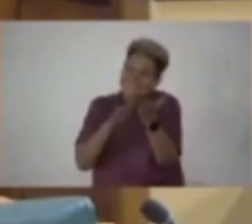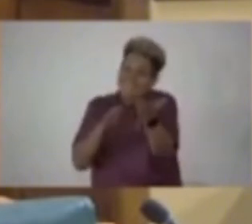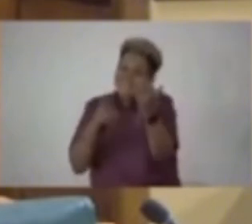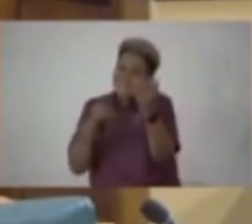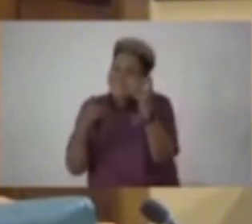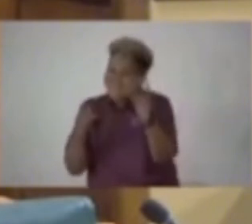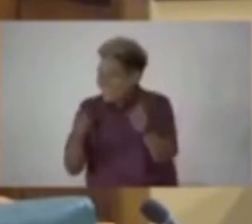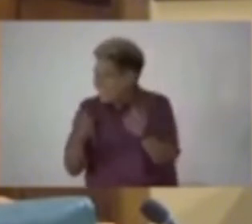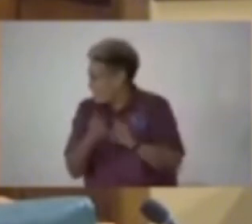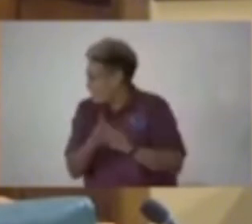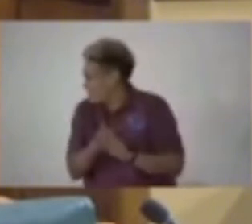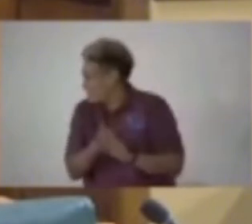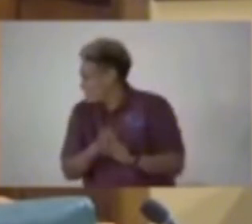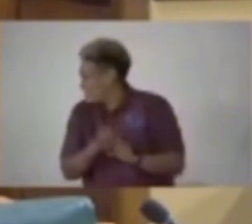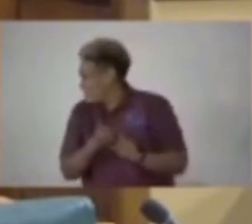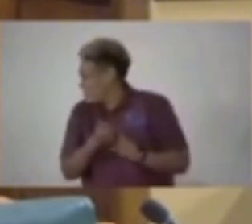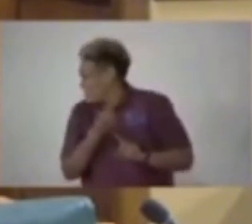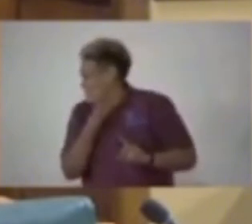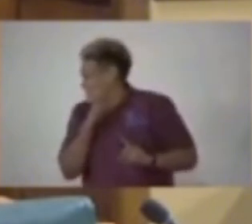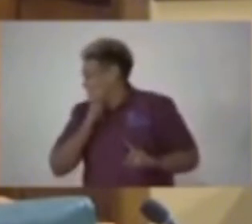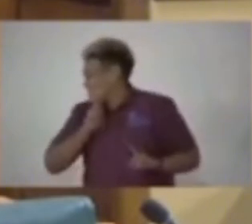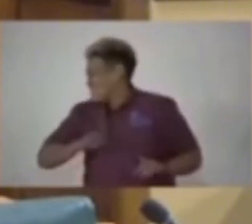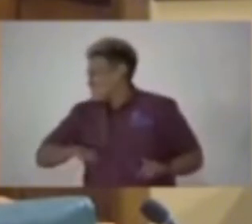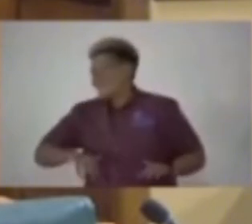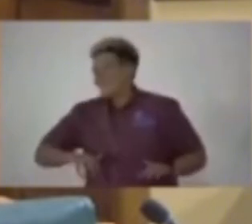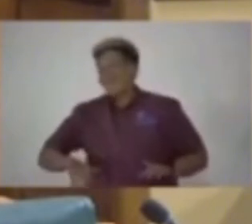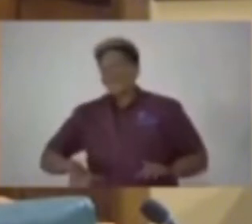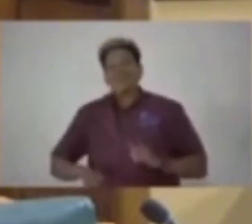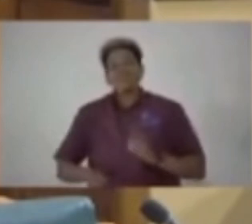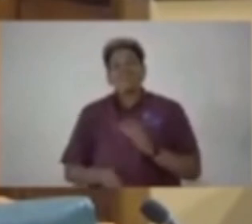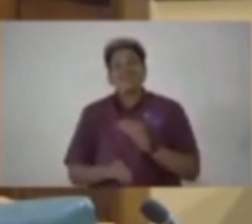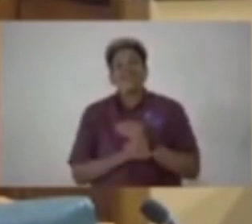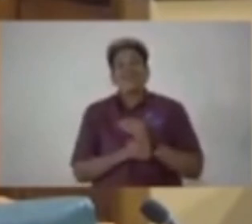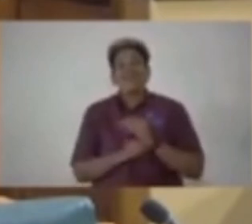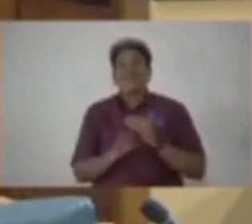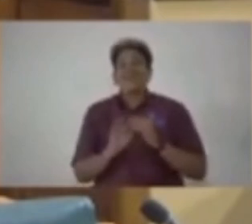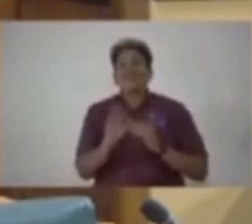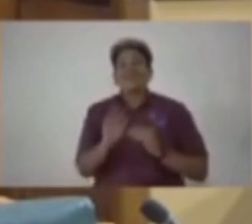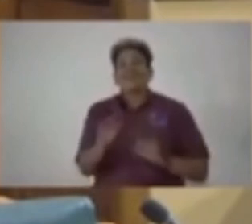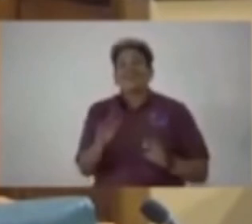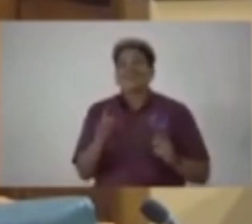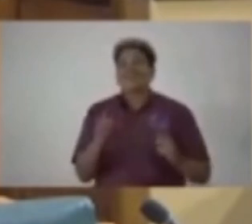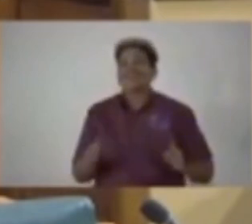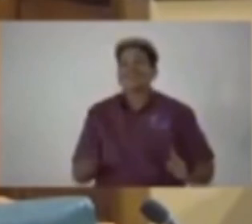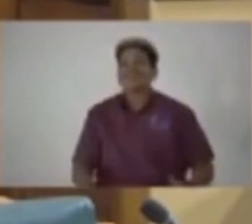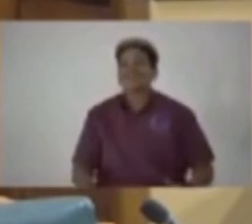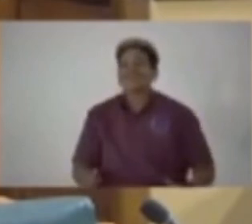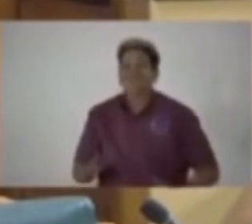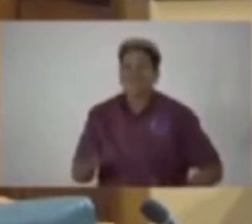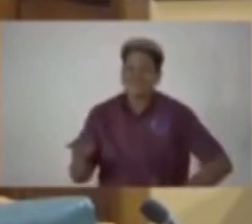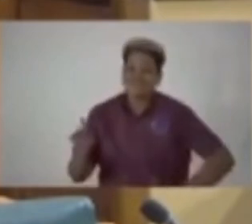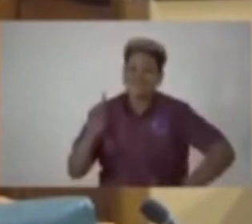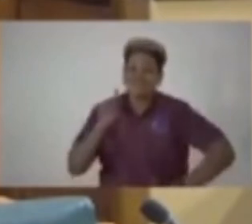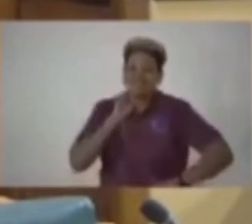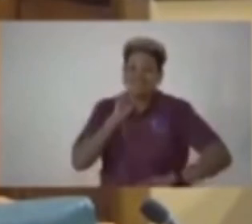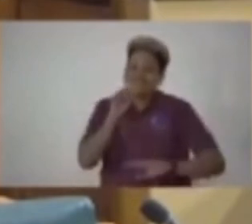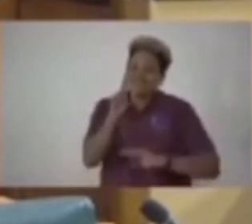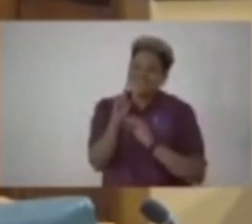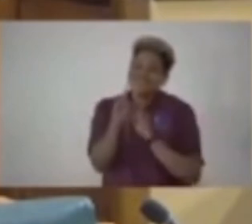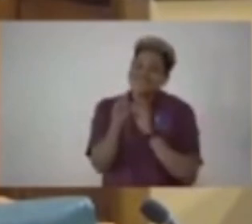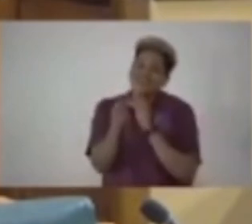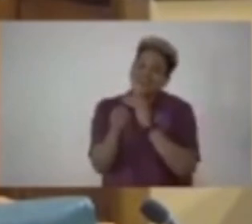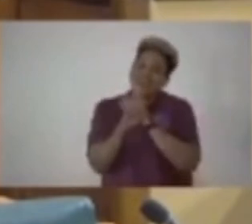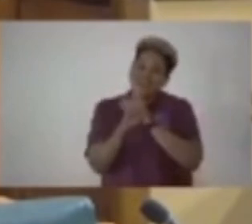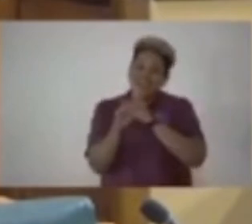a holiday period from the parliament. And every week the opposition goes to the parliament and trying to pull out